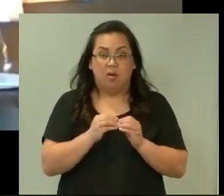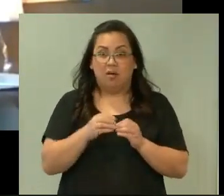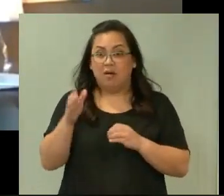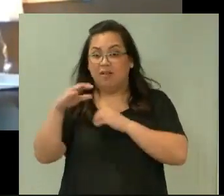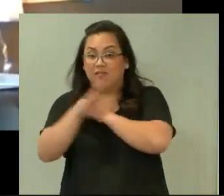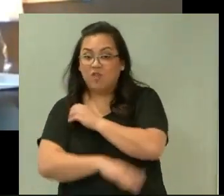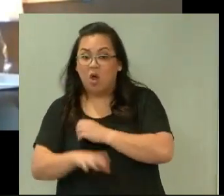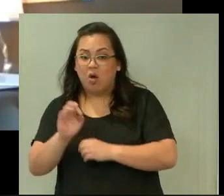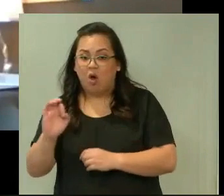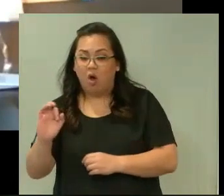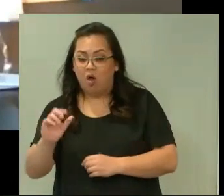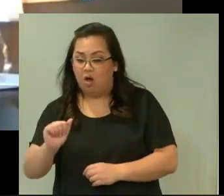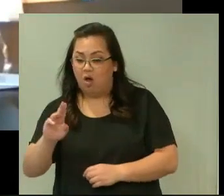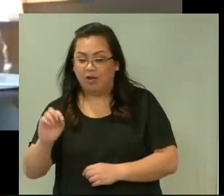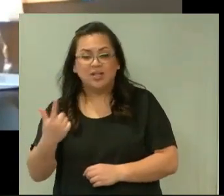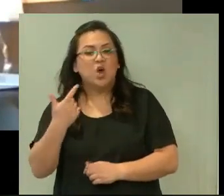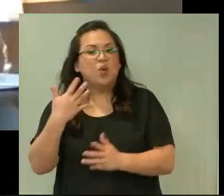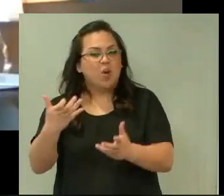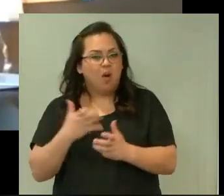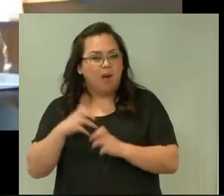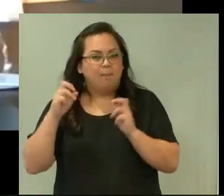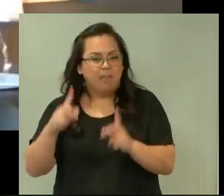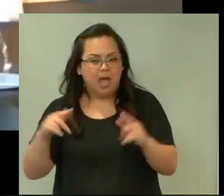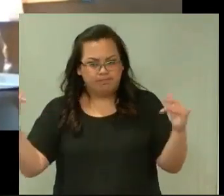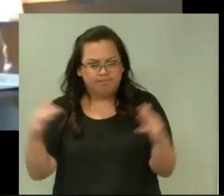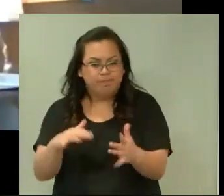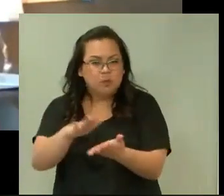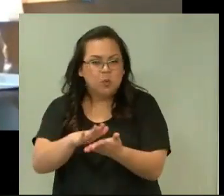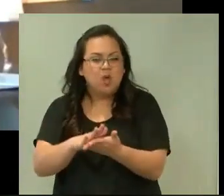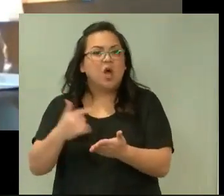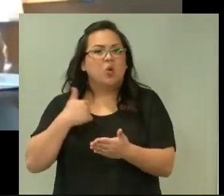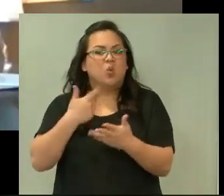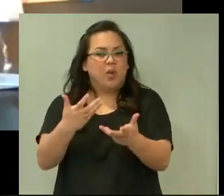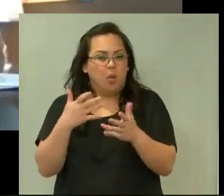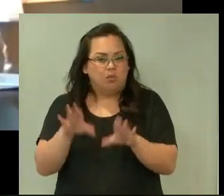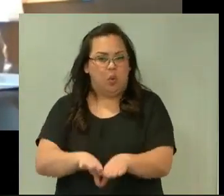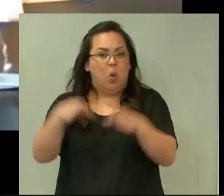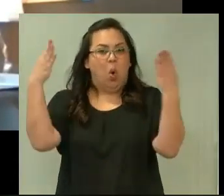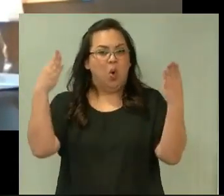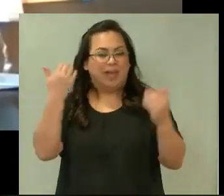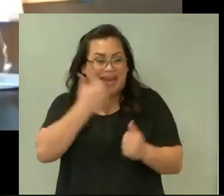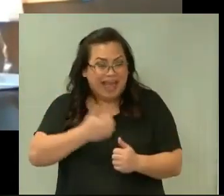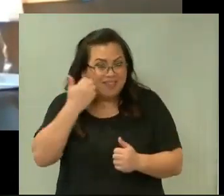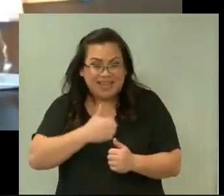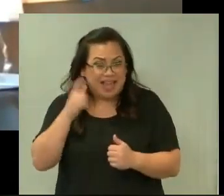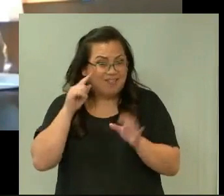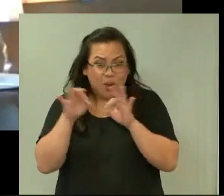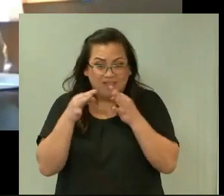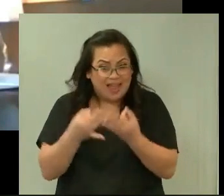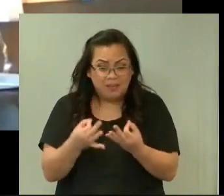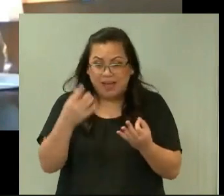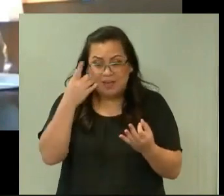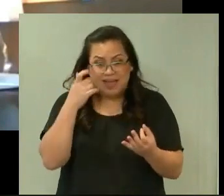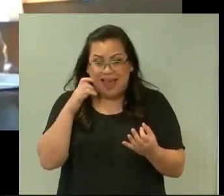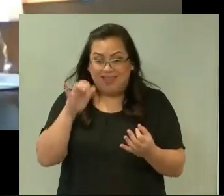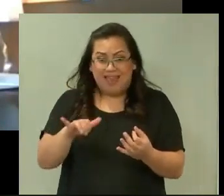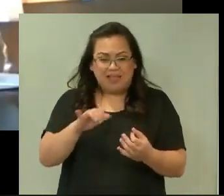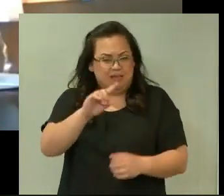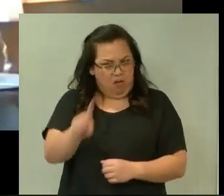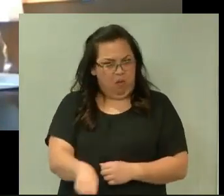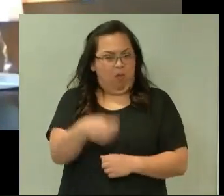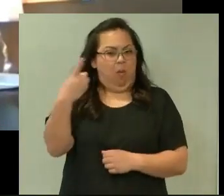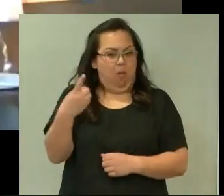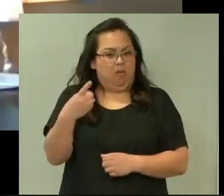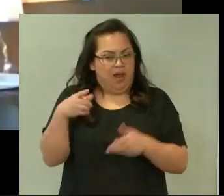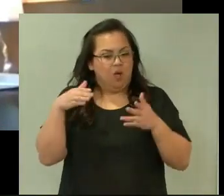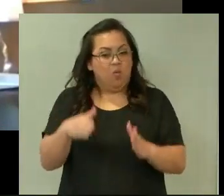get back to schools, and we want to go back safely. We want to open for families every day, because that's the only way our parents